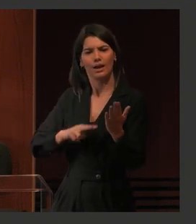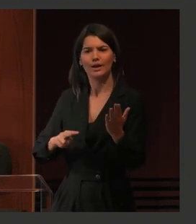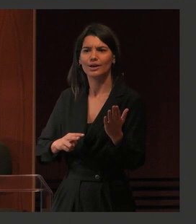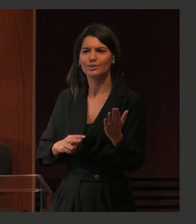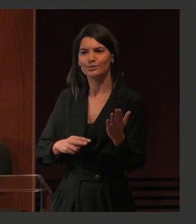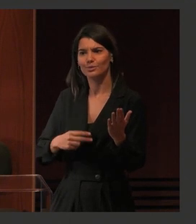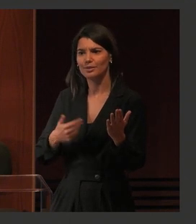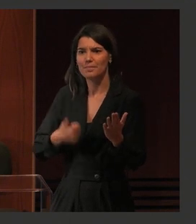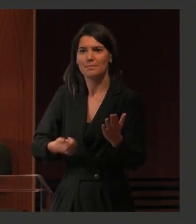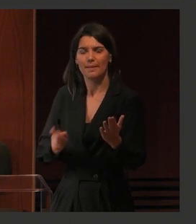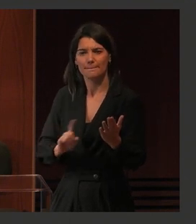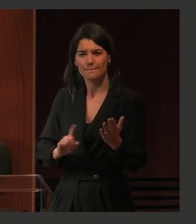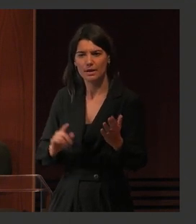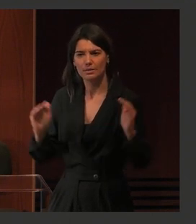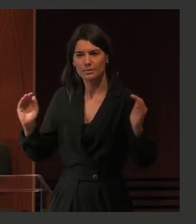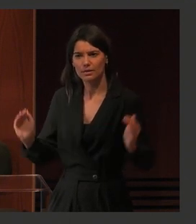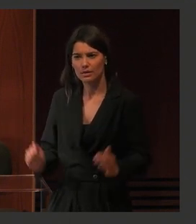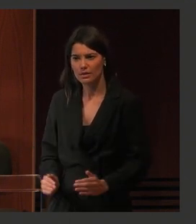regardless to the library's work.